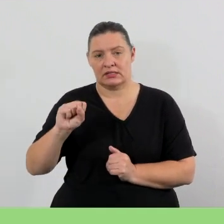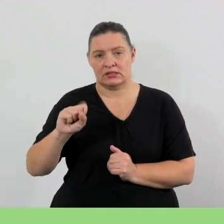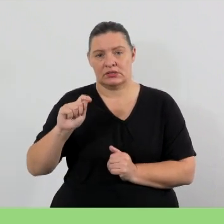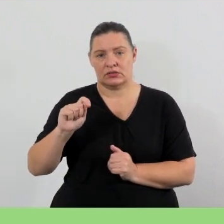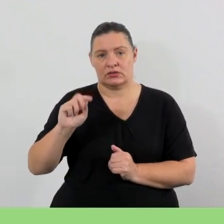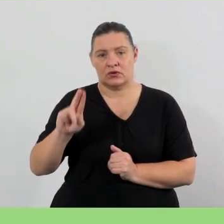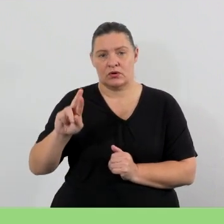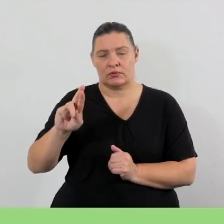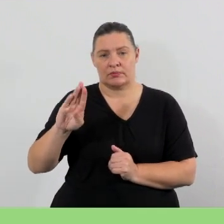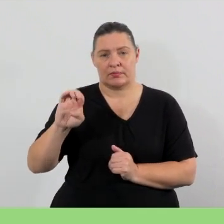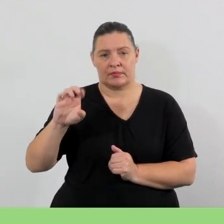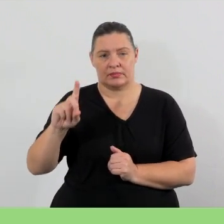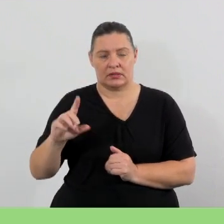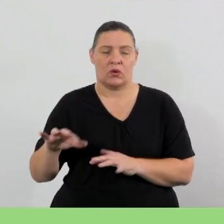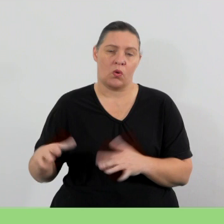or